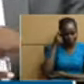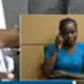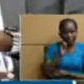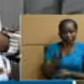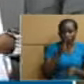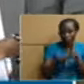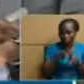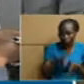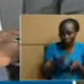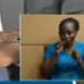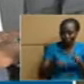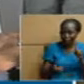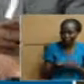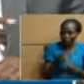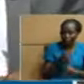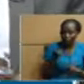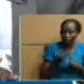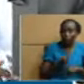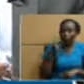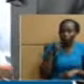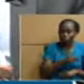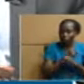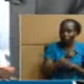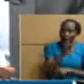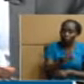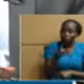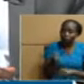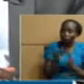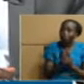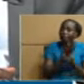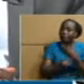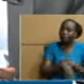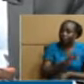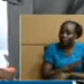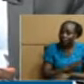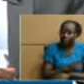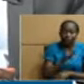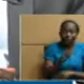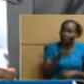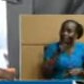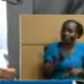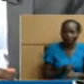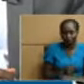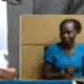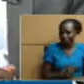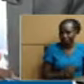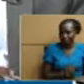are benefiting from the social protection, persons with disabilities are actually hit hard. Because even as we